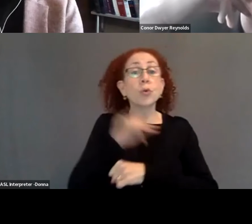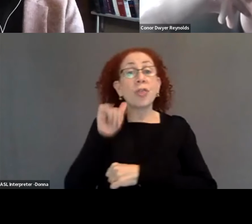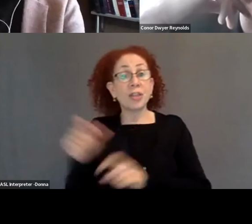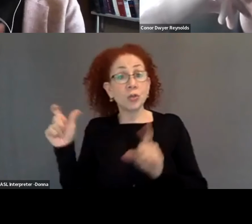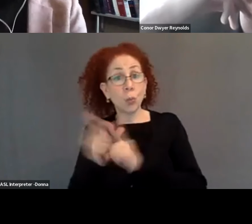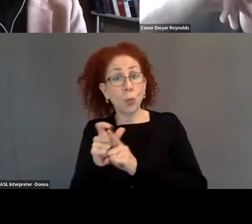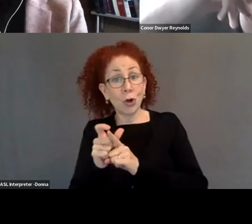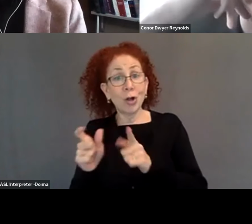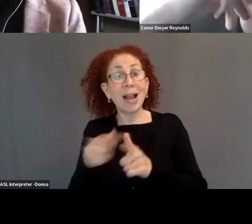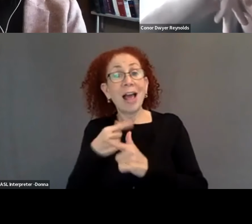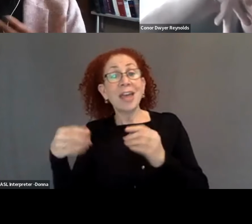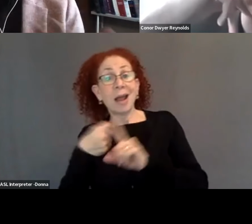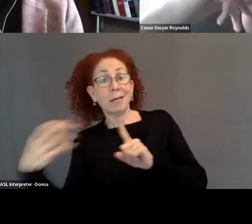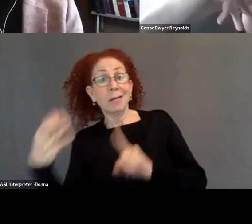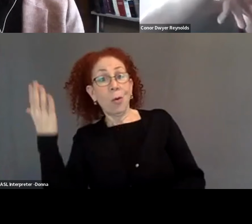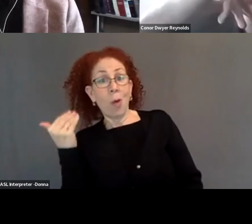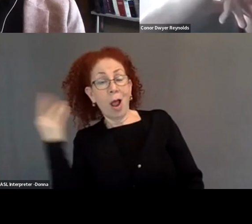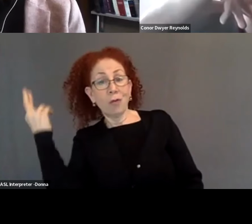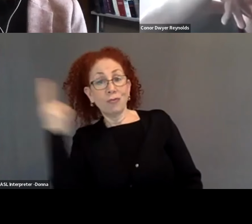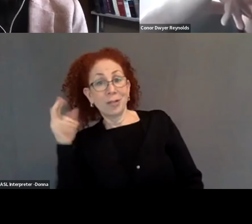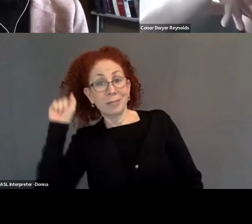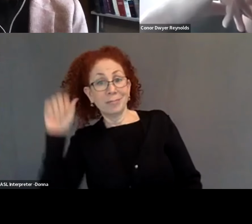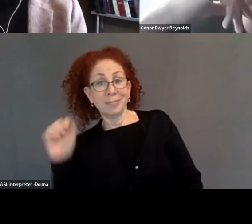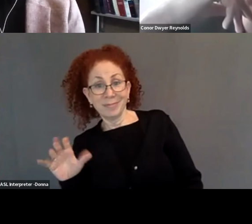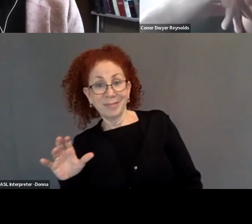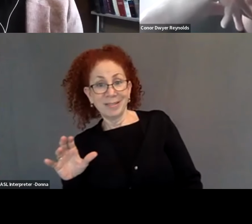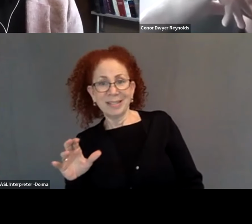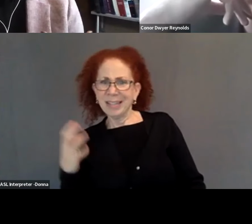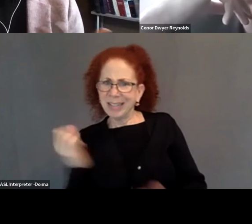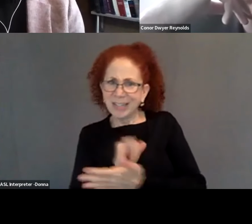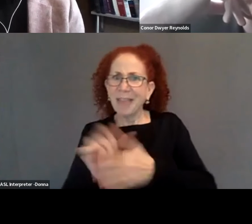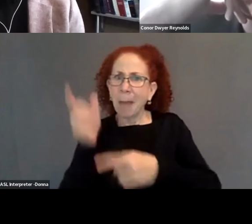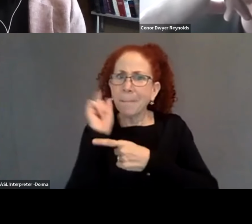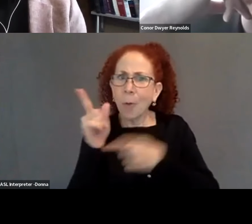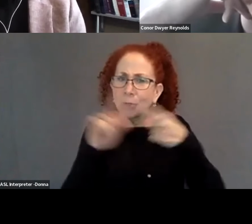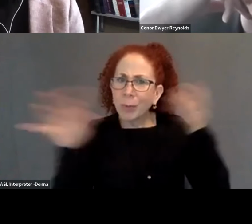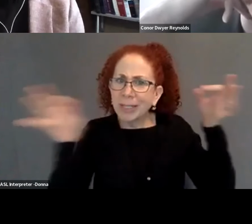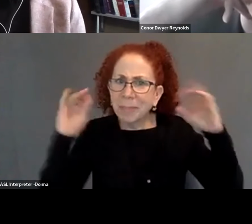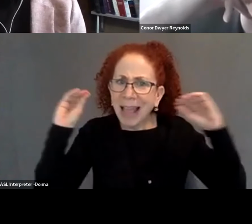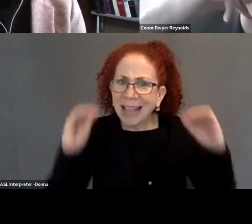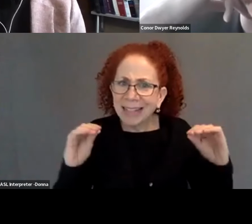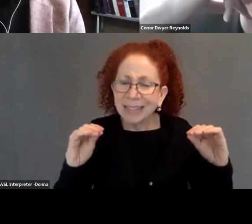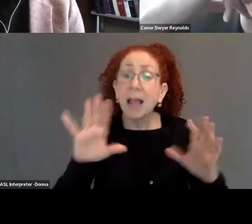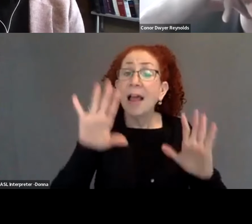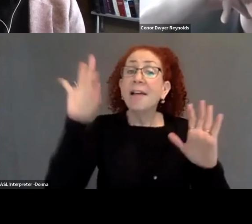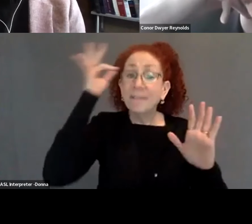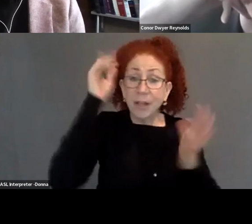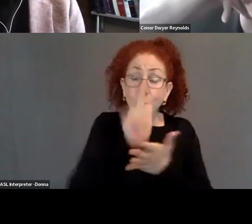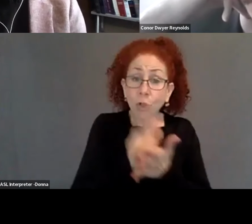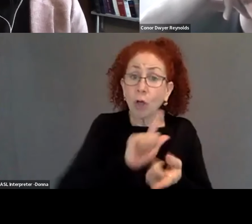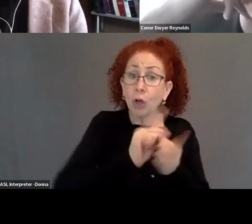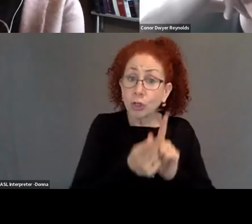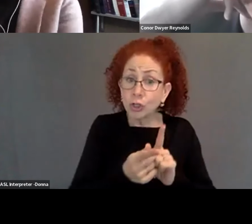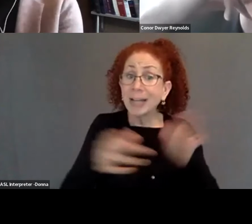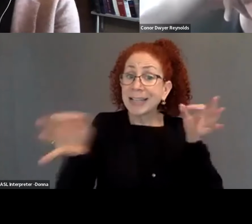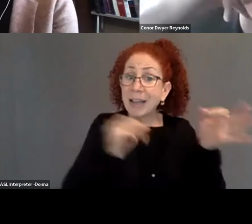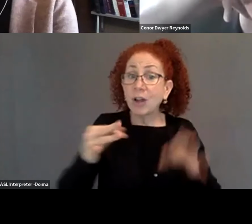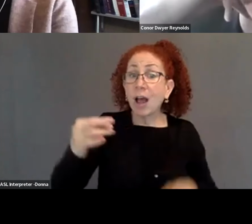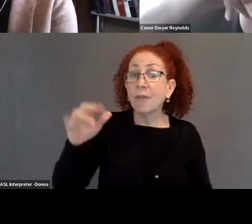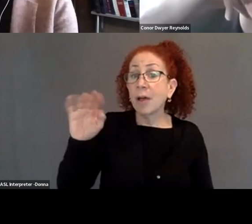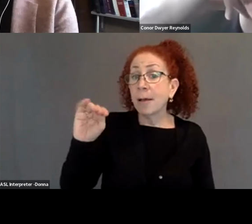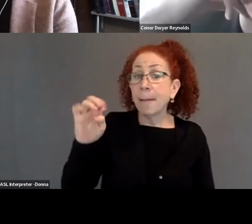include a footnote. These are the reasons, right? We can think about the moment that we're in, where we've had federal laws that are changing the definition of mental,